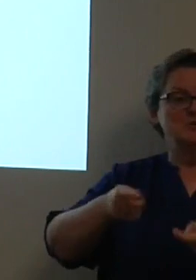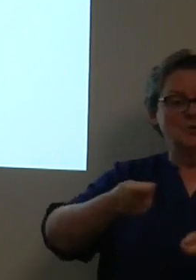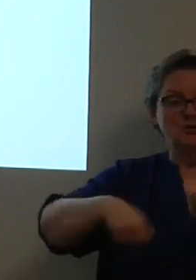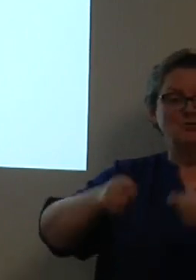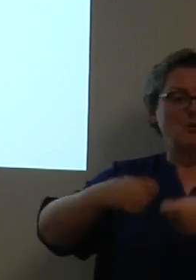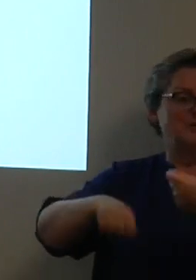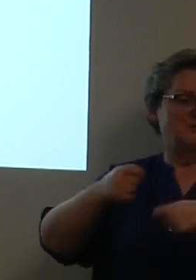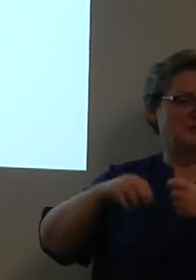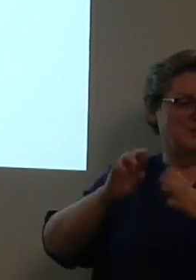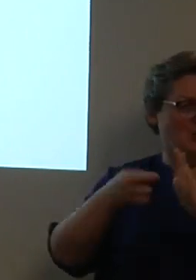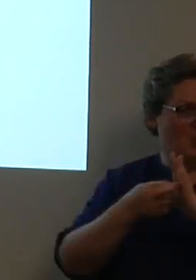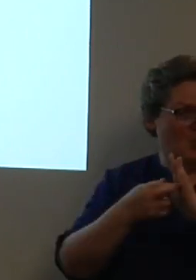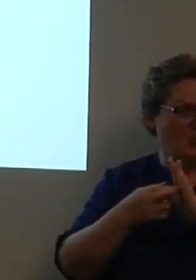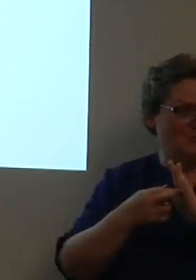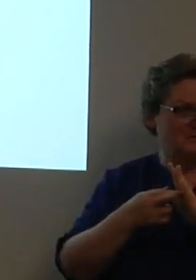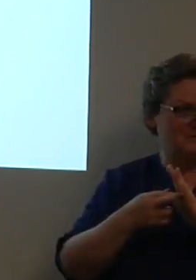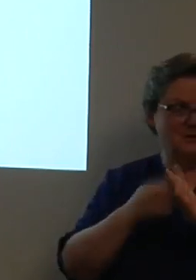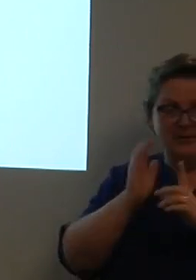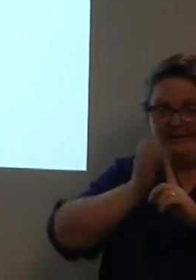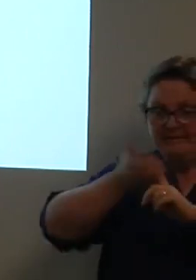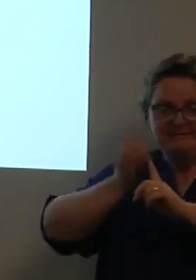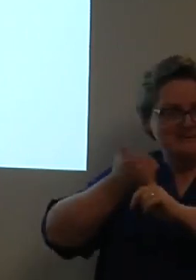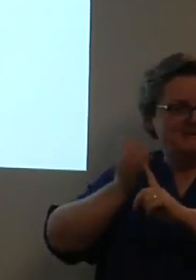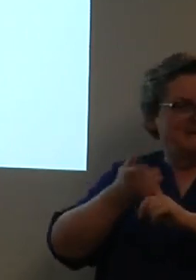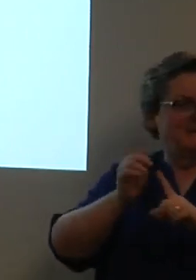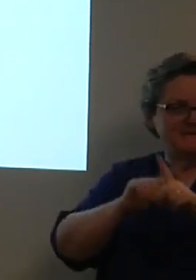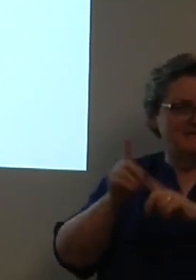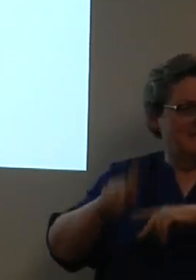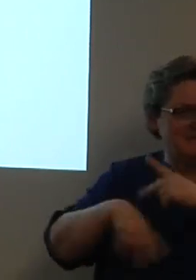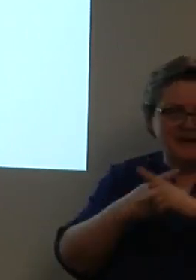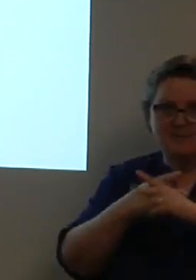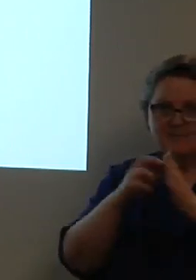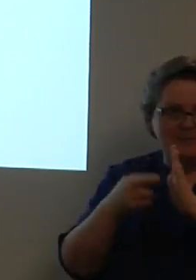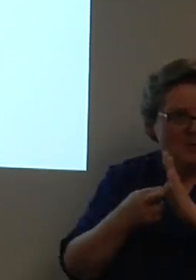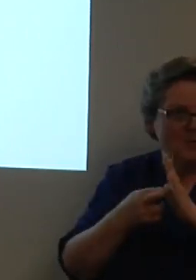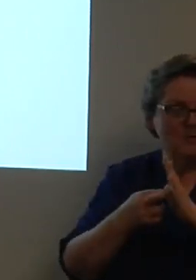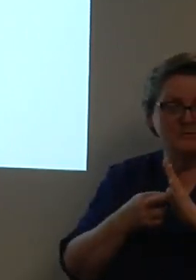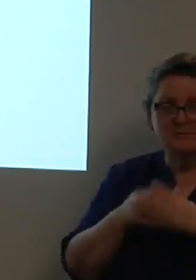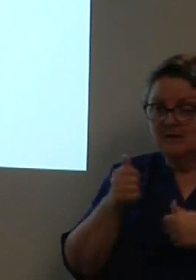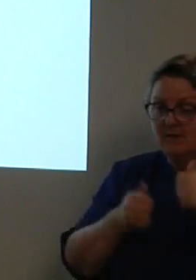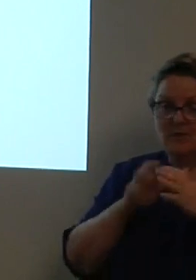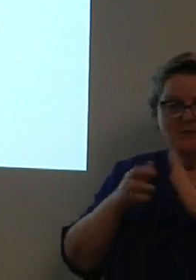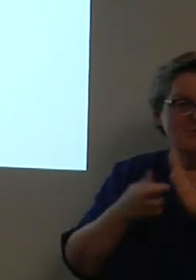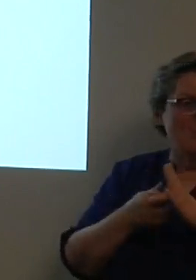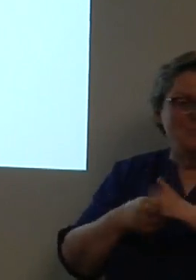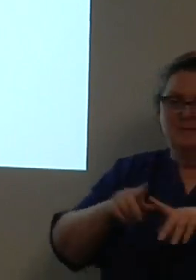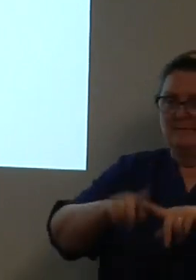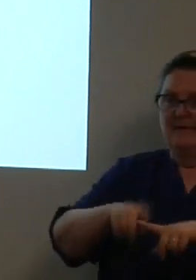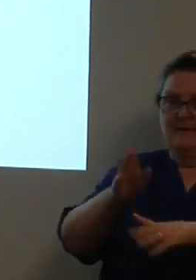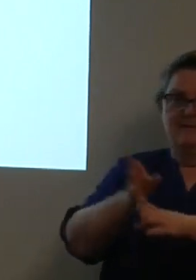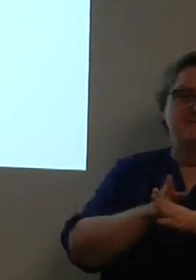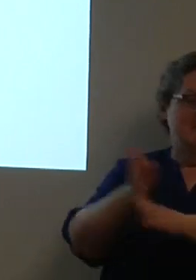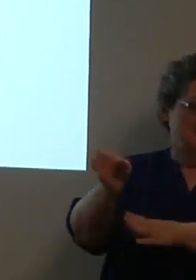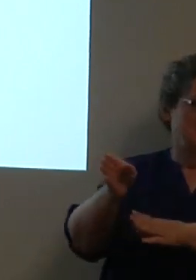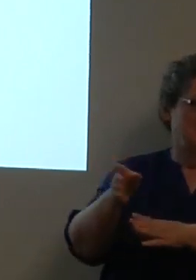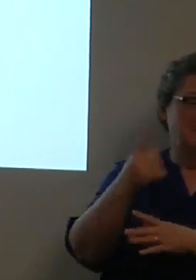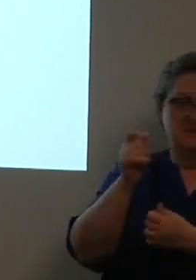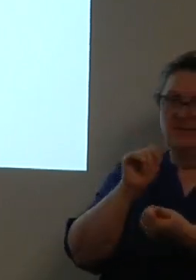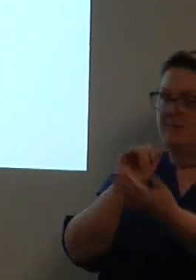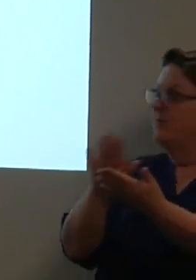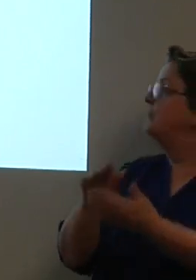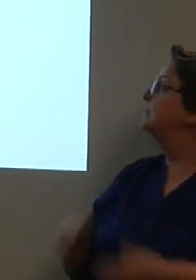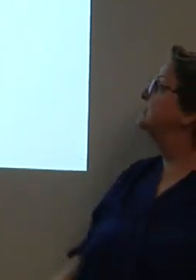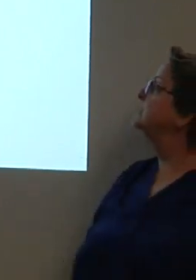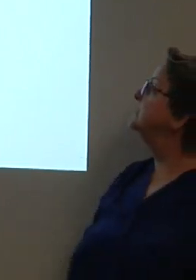they're playing, right? So they get to be a lot of different kinds of person. And what roles those are might really vary by field, but that's one of the approaches.